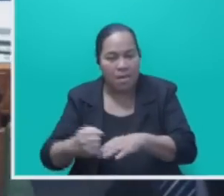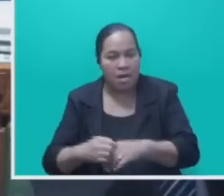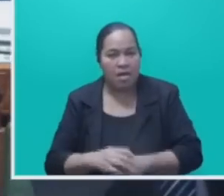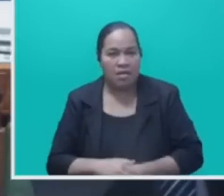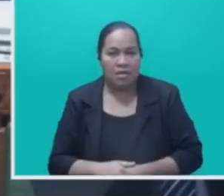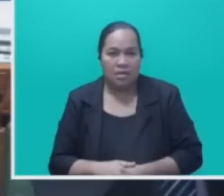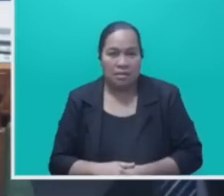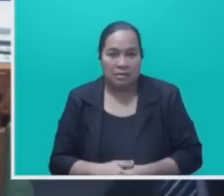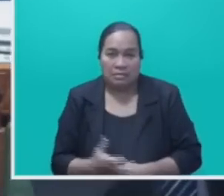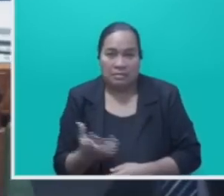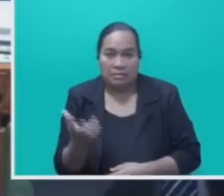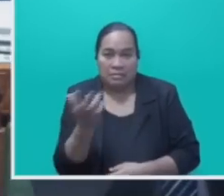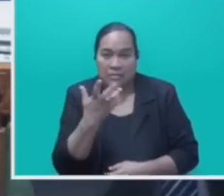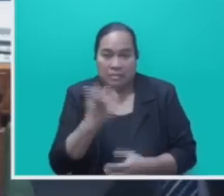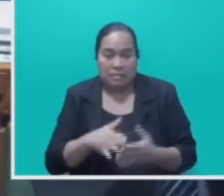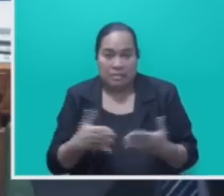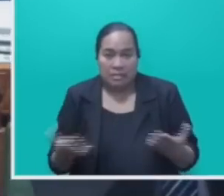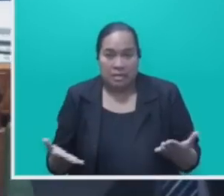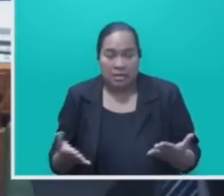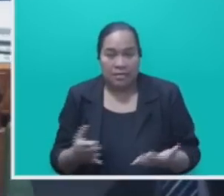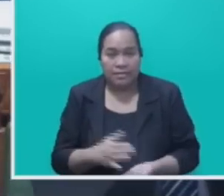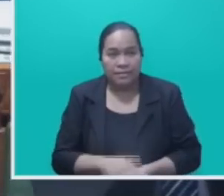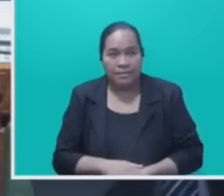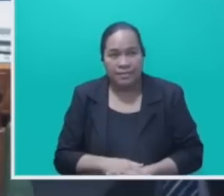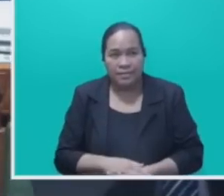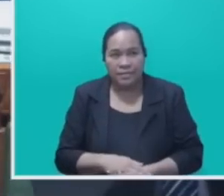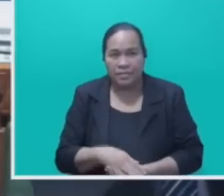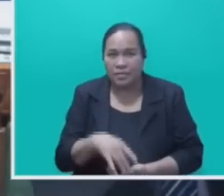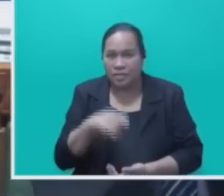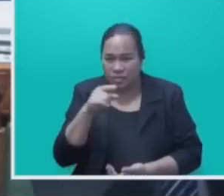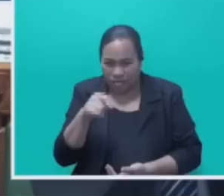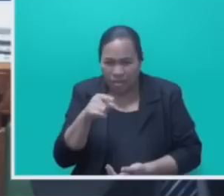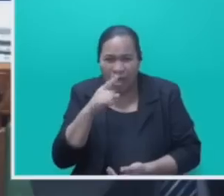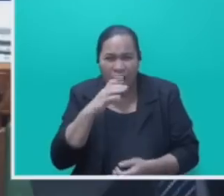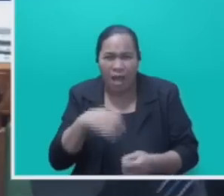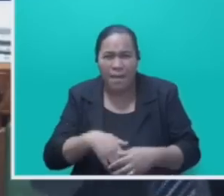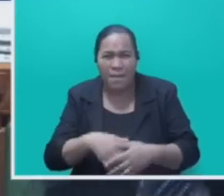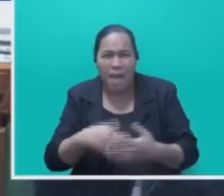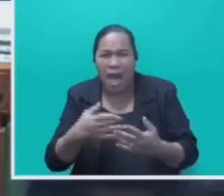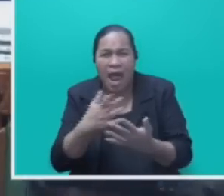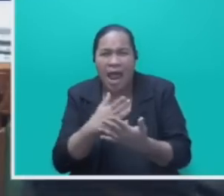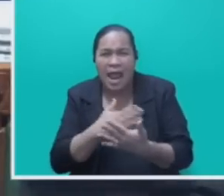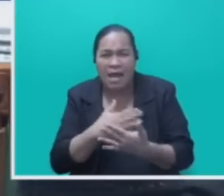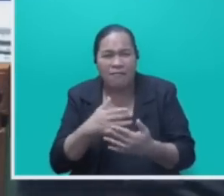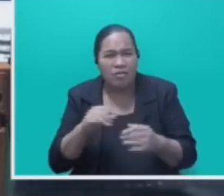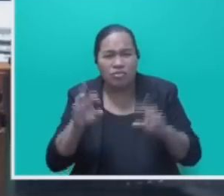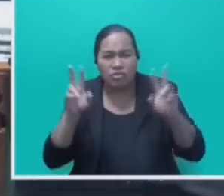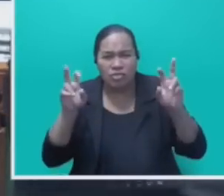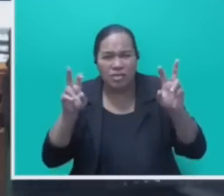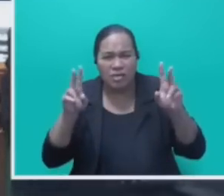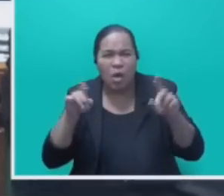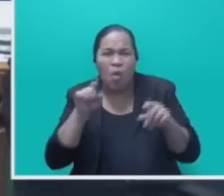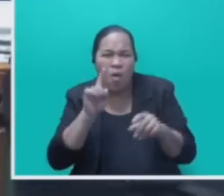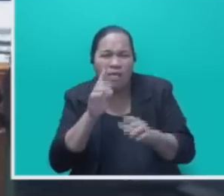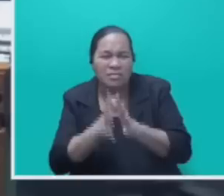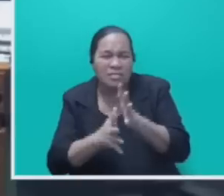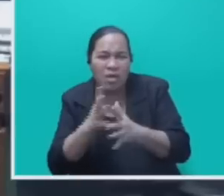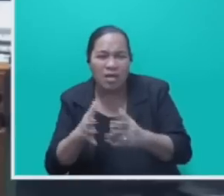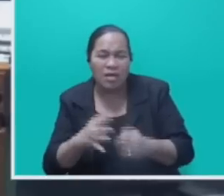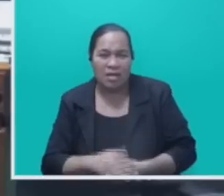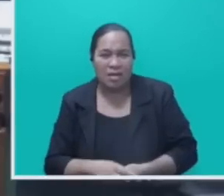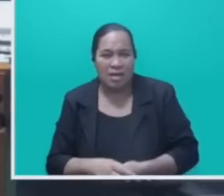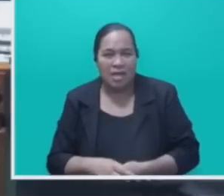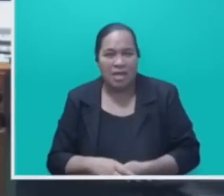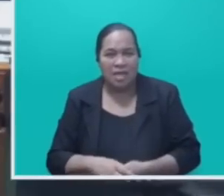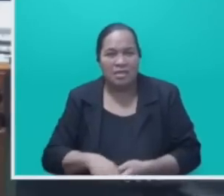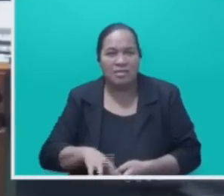The fast with the comment, "Let love shine," is the biggest con job. It's a hoax, and idiotic